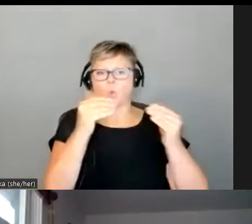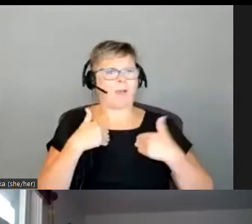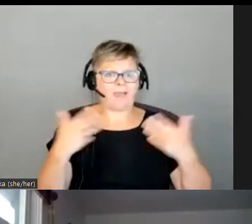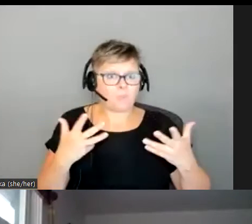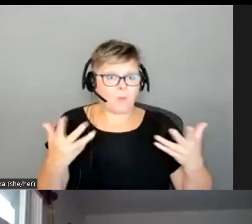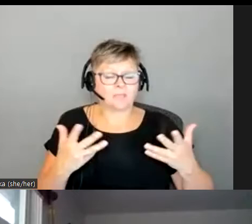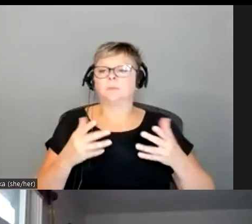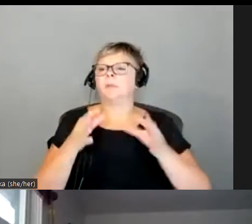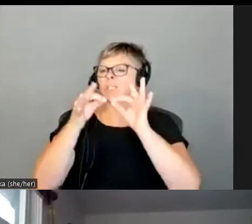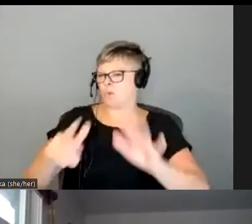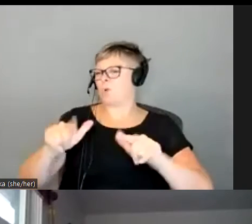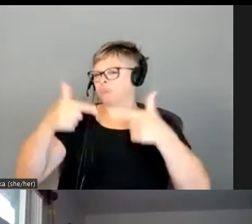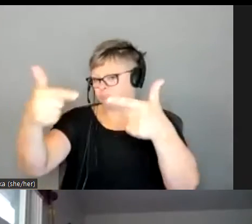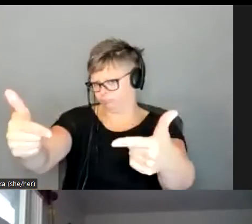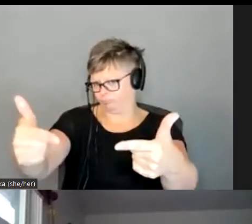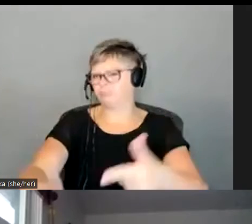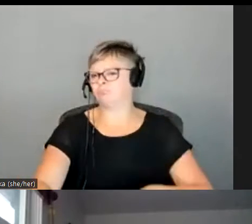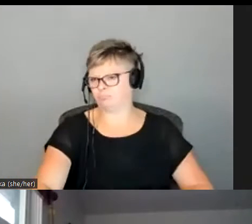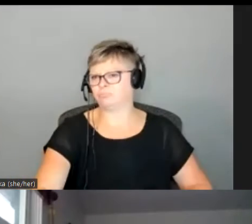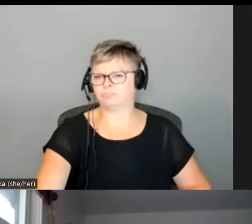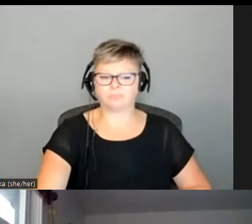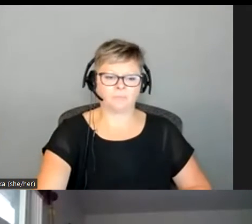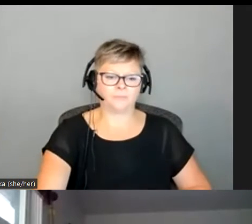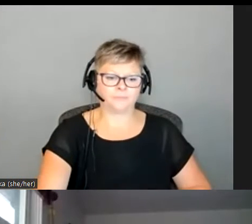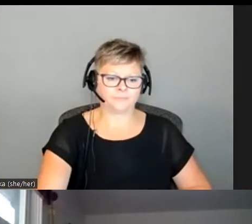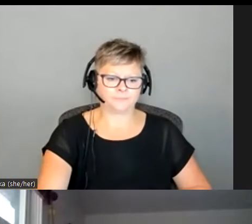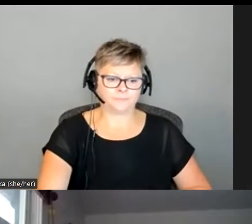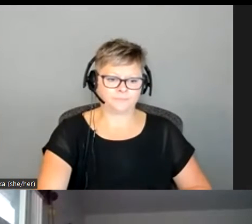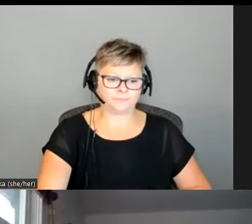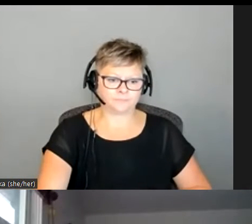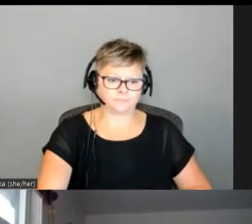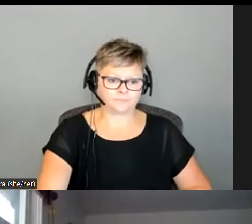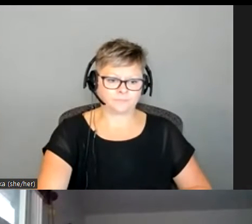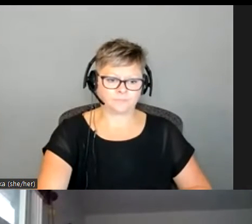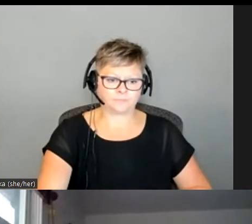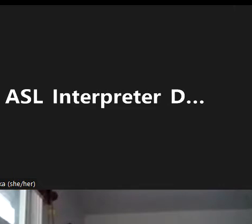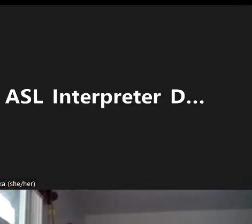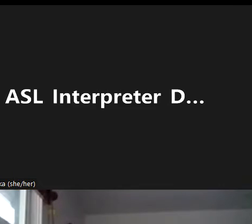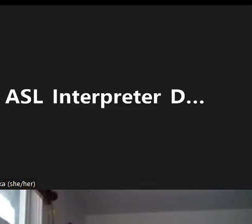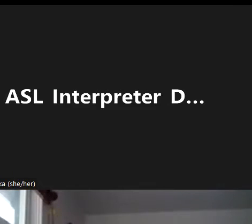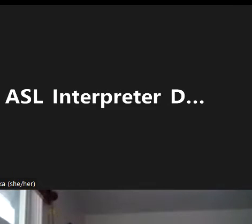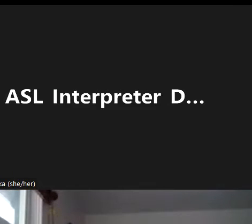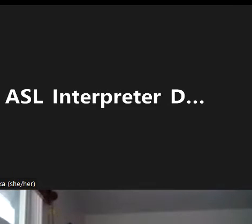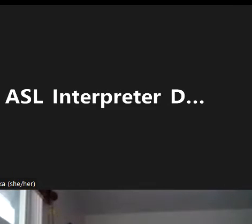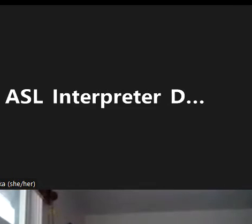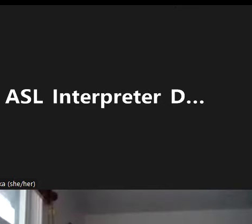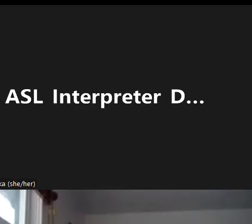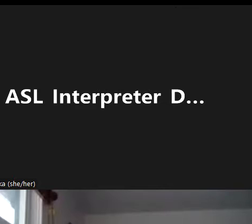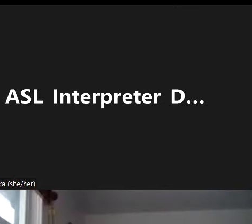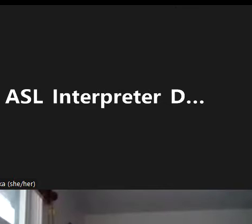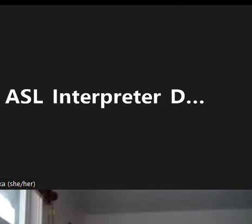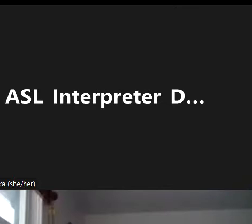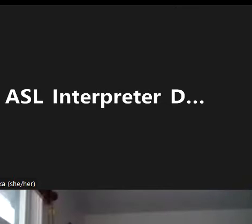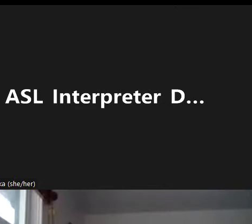Water, they cannot own land. I mean, they cannot own land in their own land. People do not know